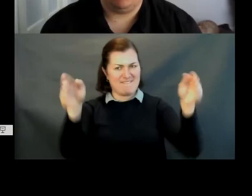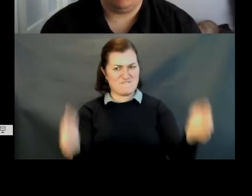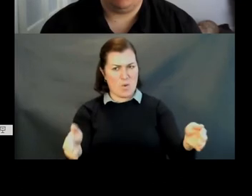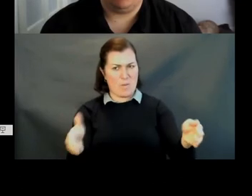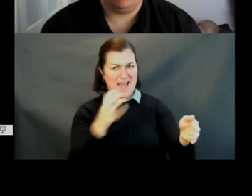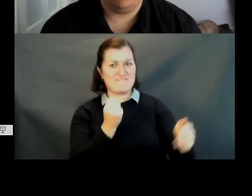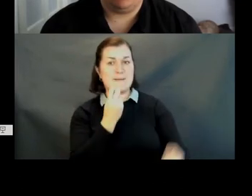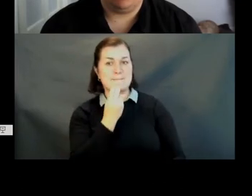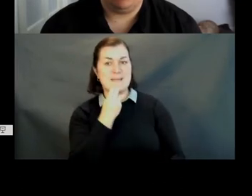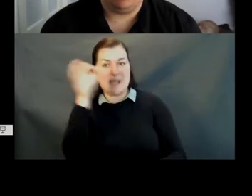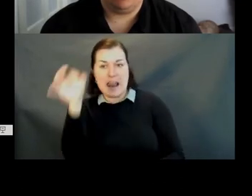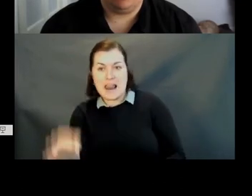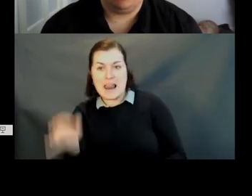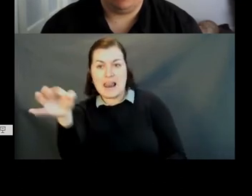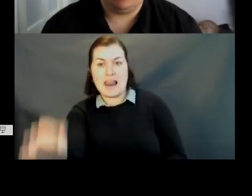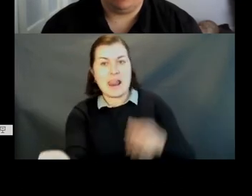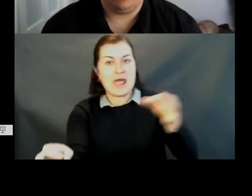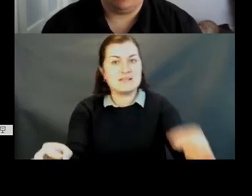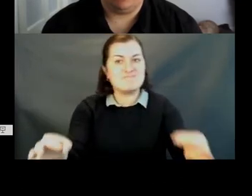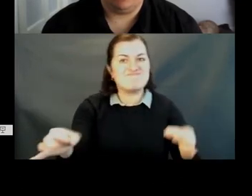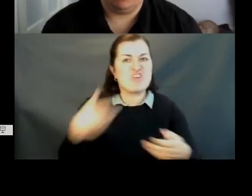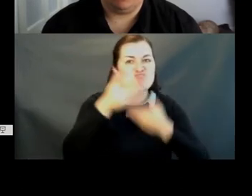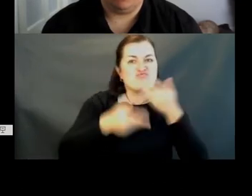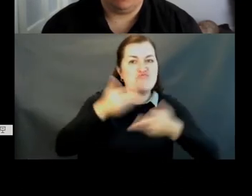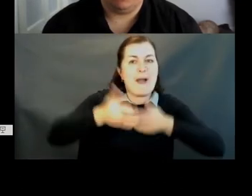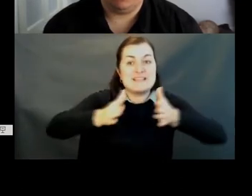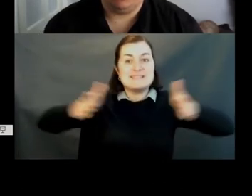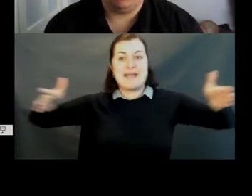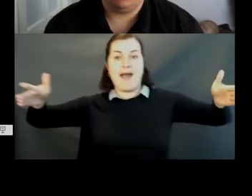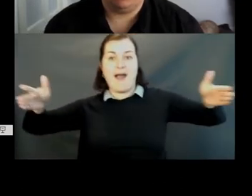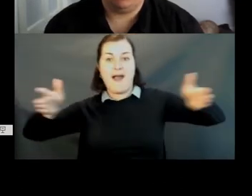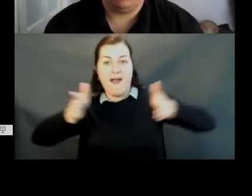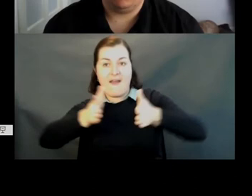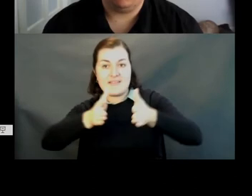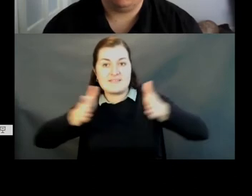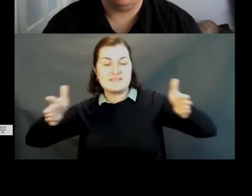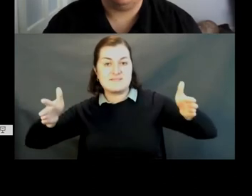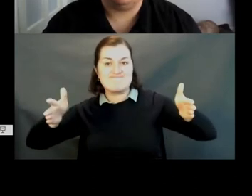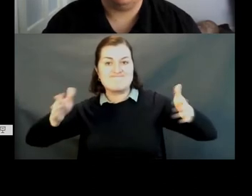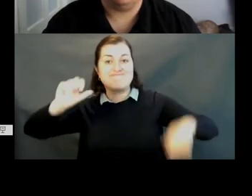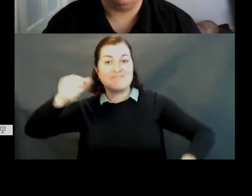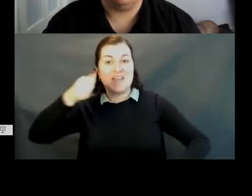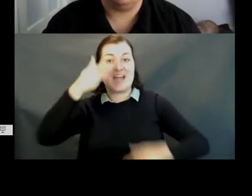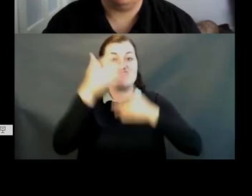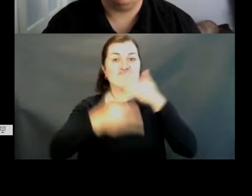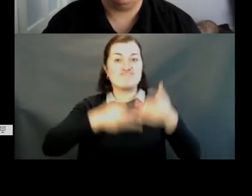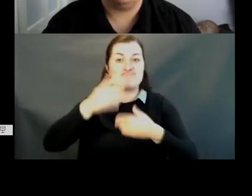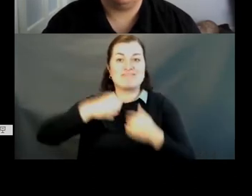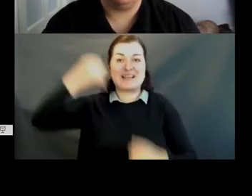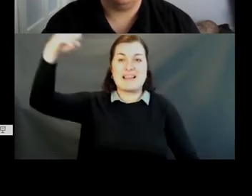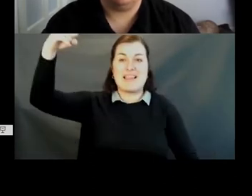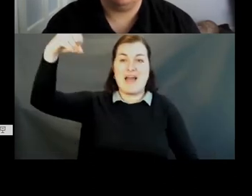here, but I want to describe the size. And then I would describe the light sort of seeping through the